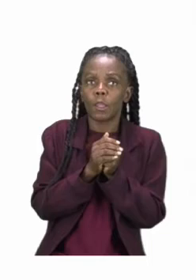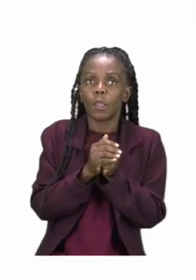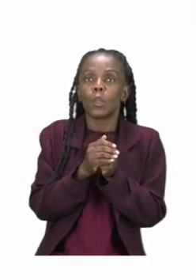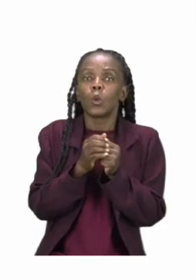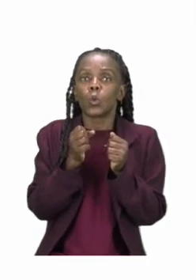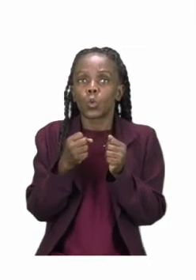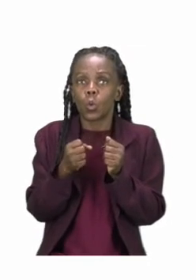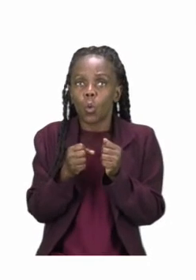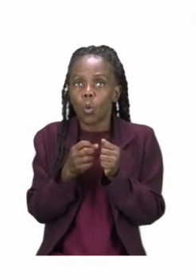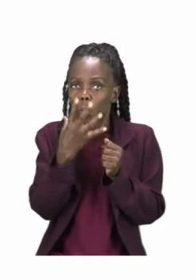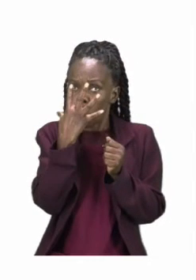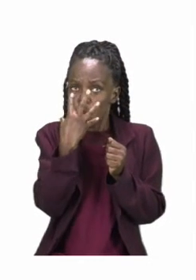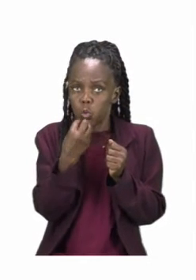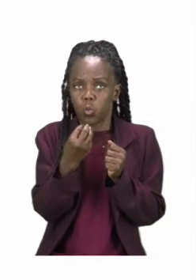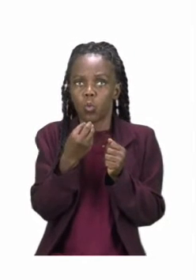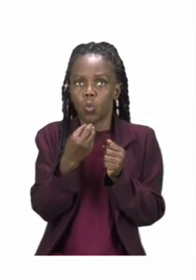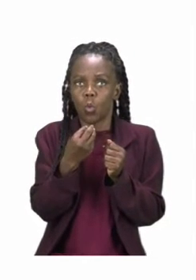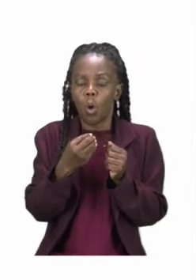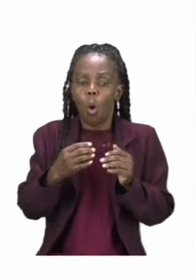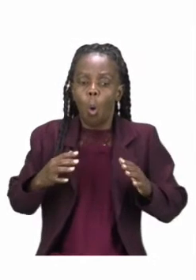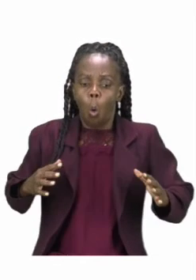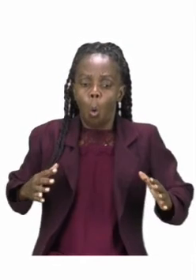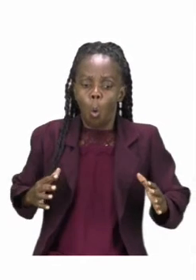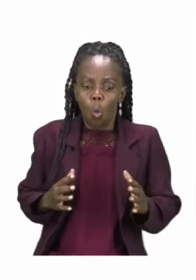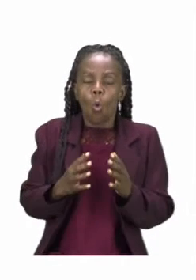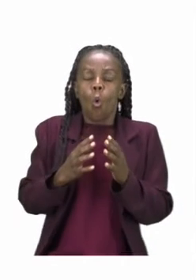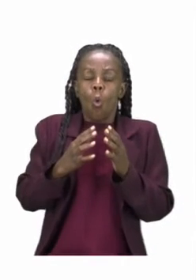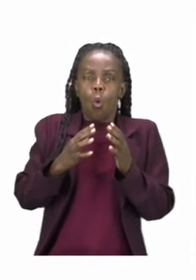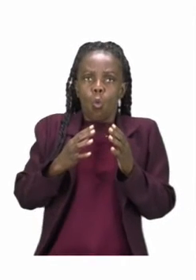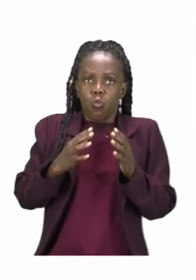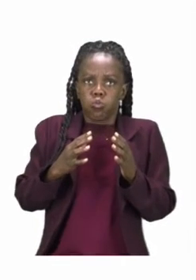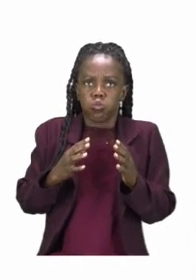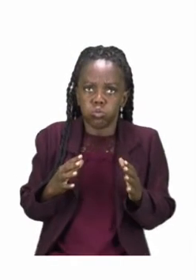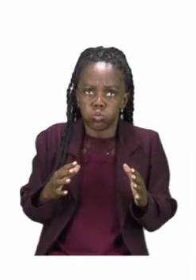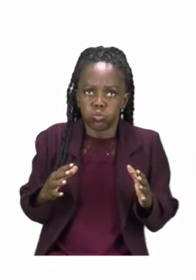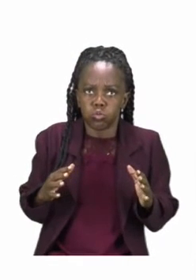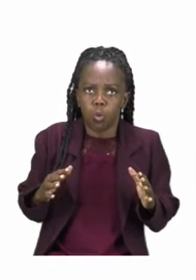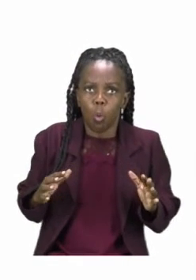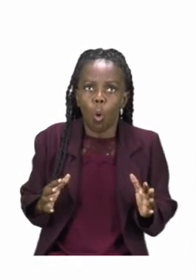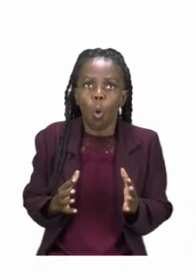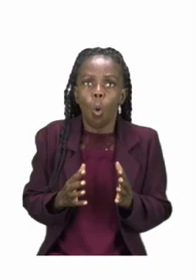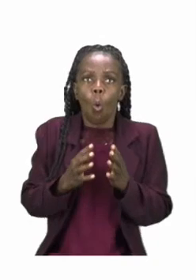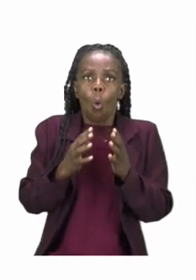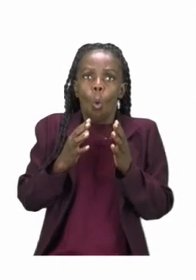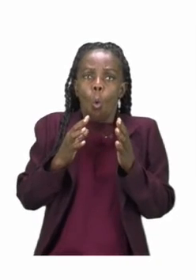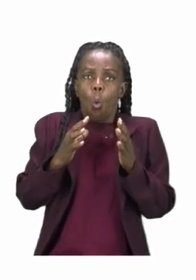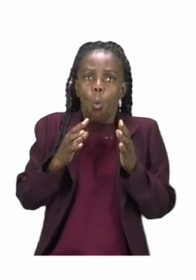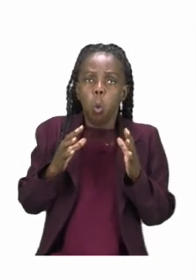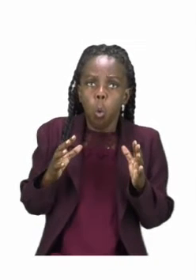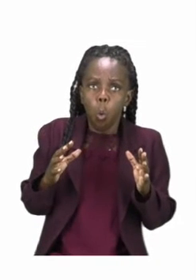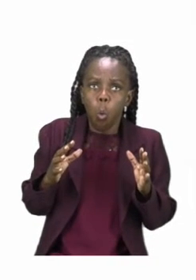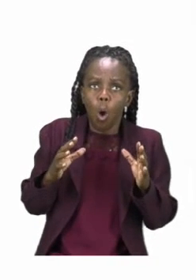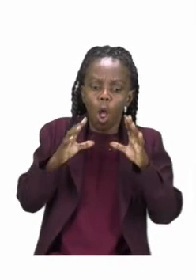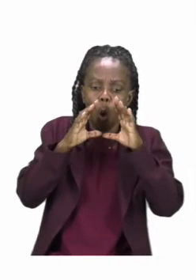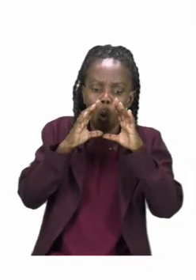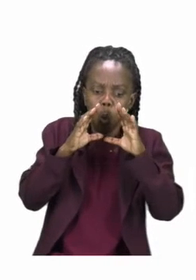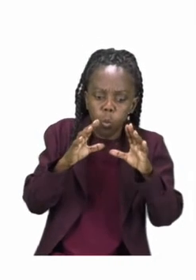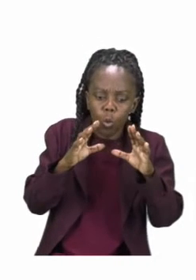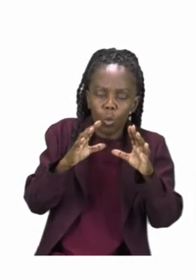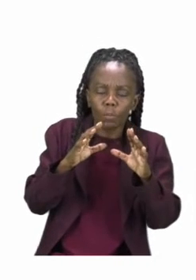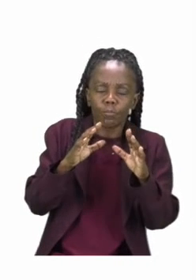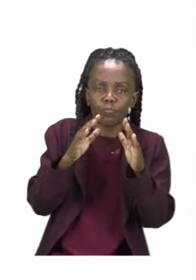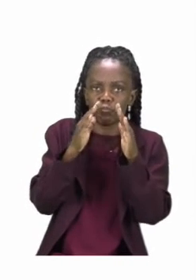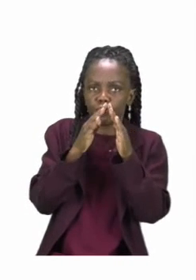began to huff and puff, and he blew the house